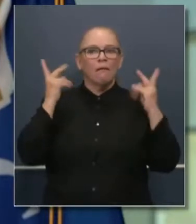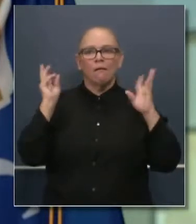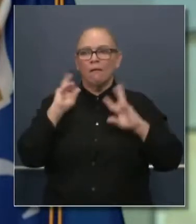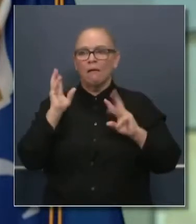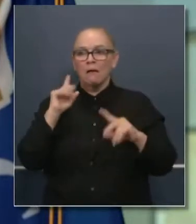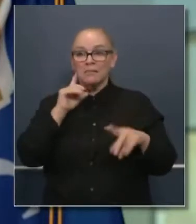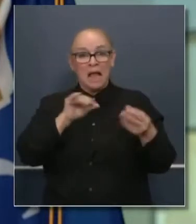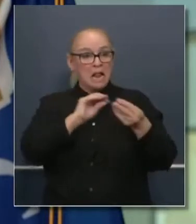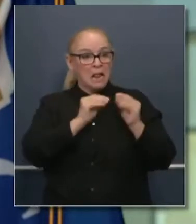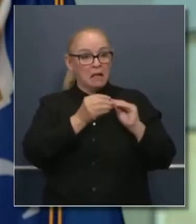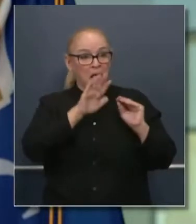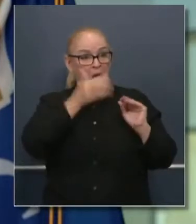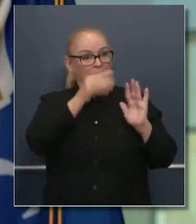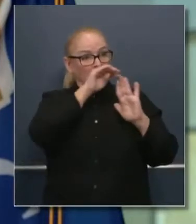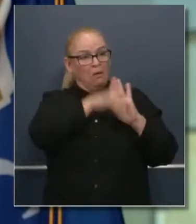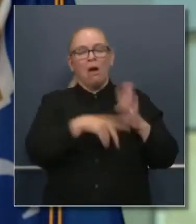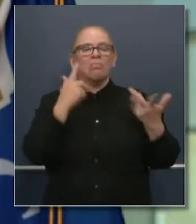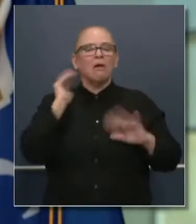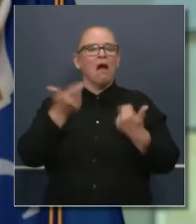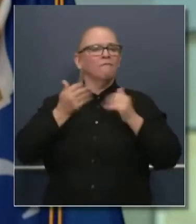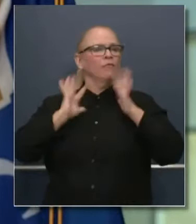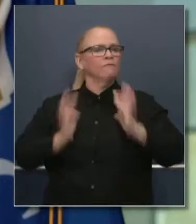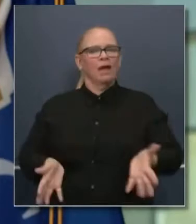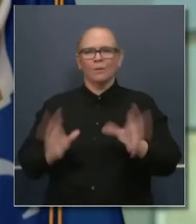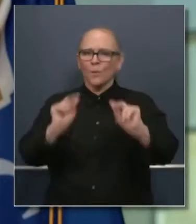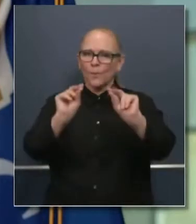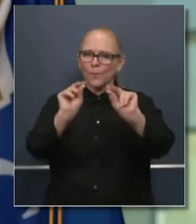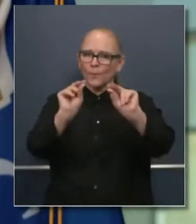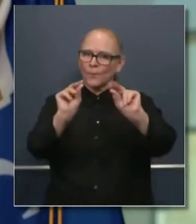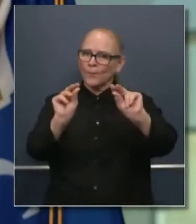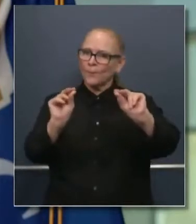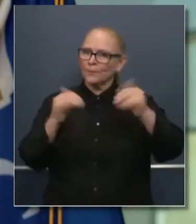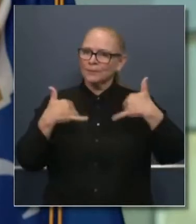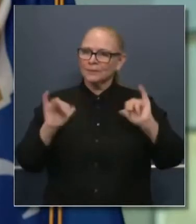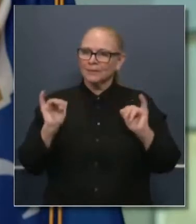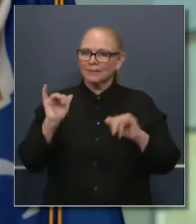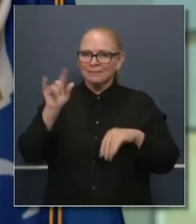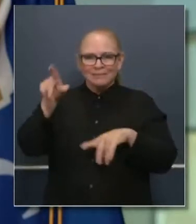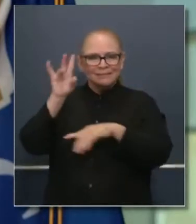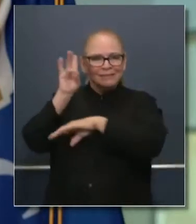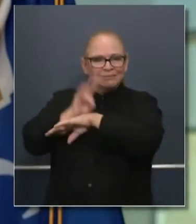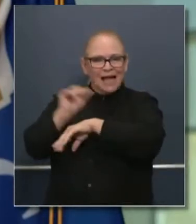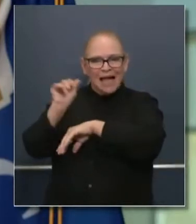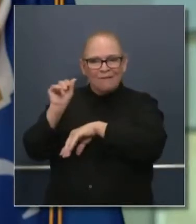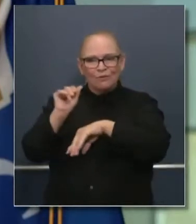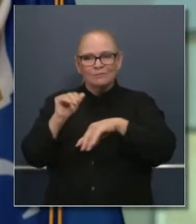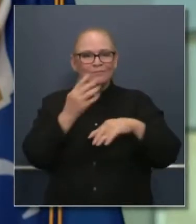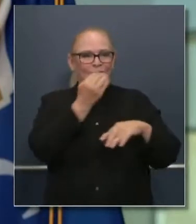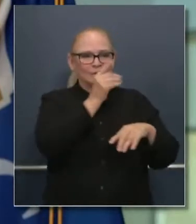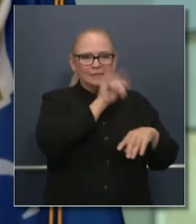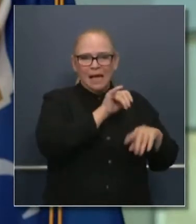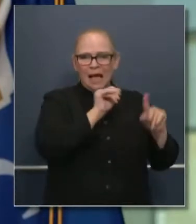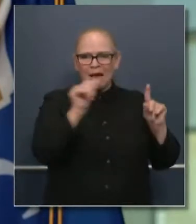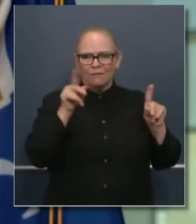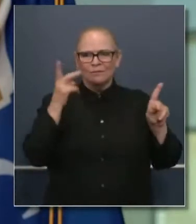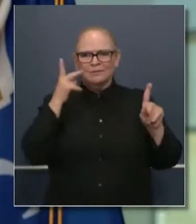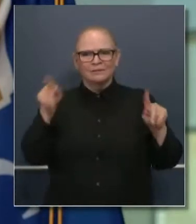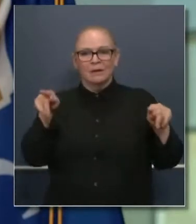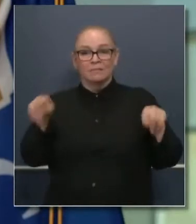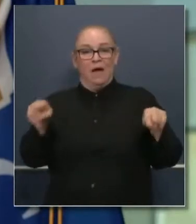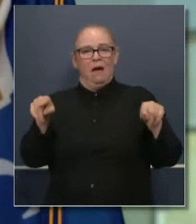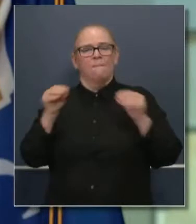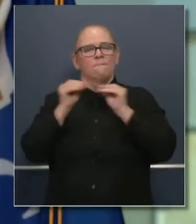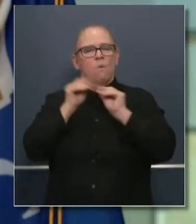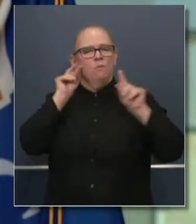that 32 number. Again, look at those 7 and 14-day averages, not just one day over another day.